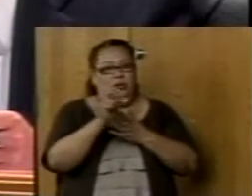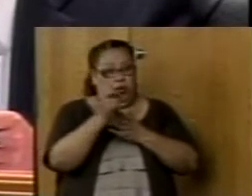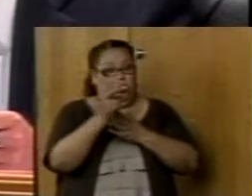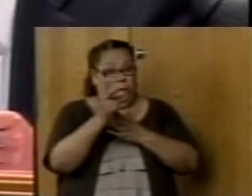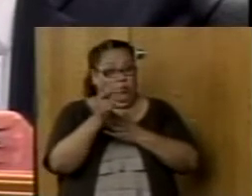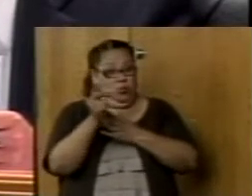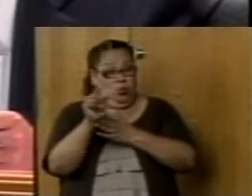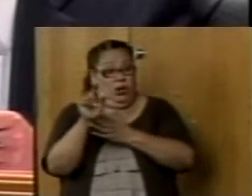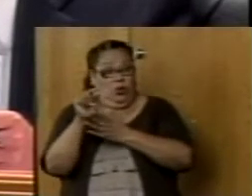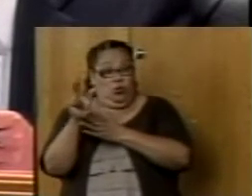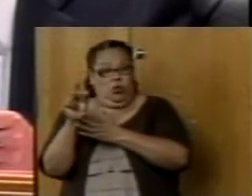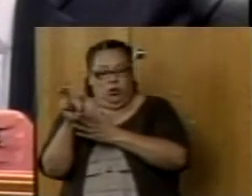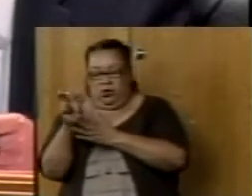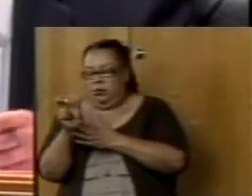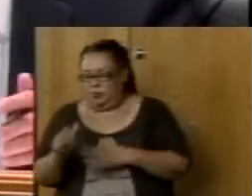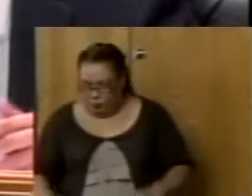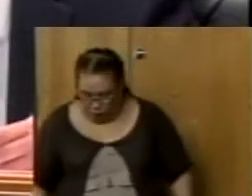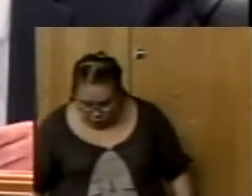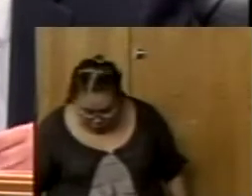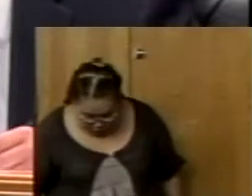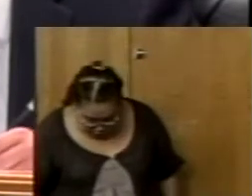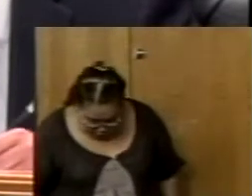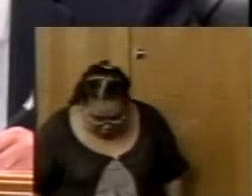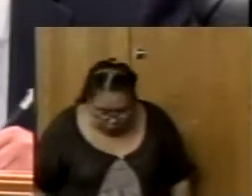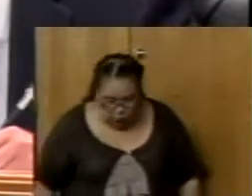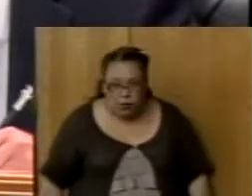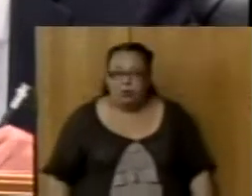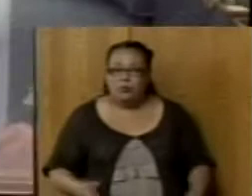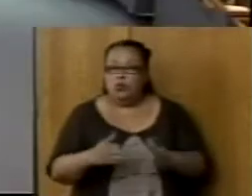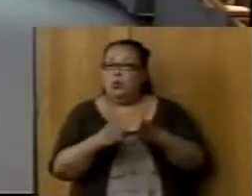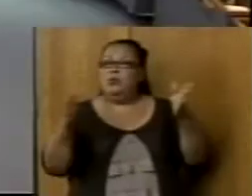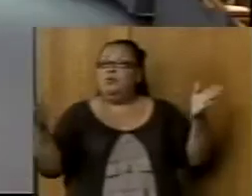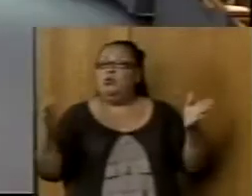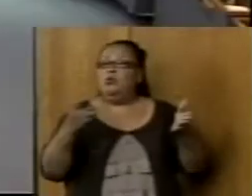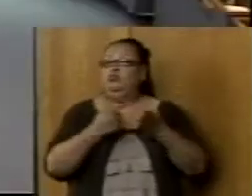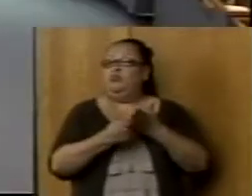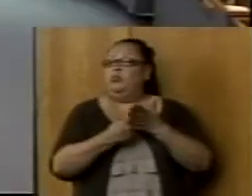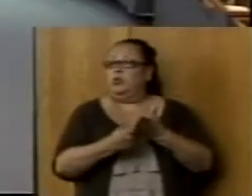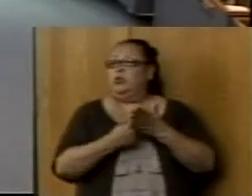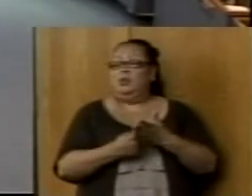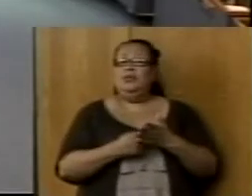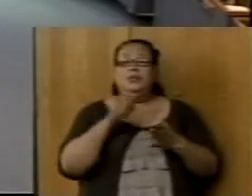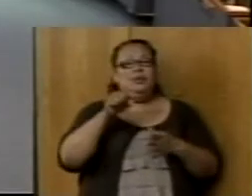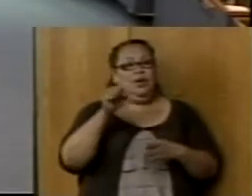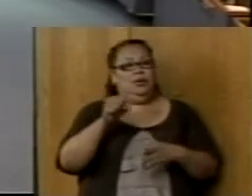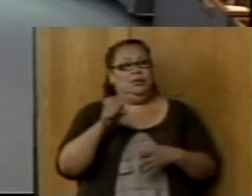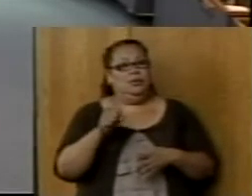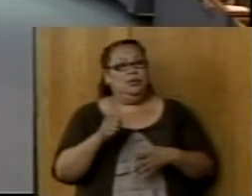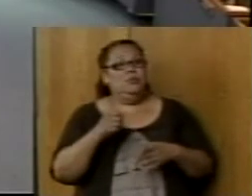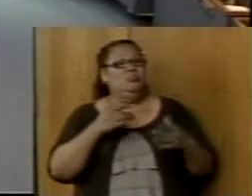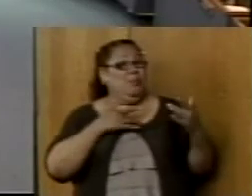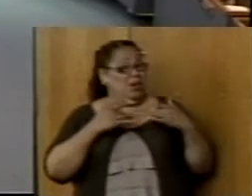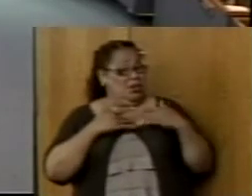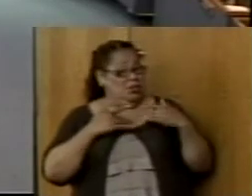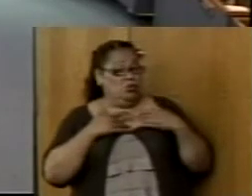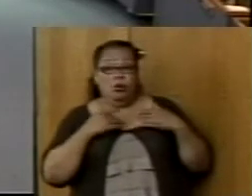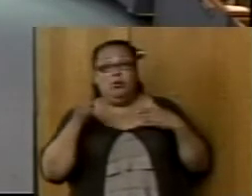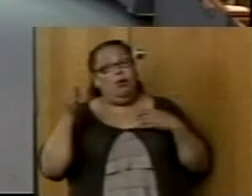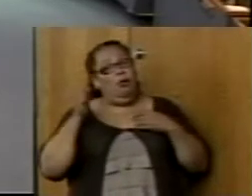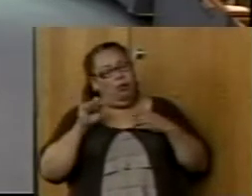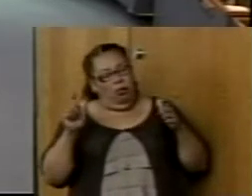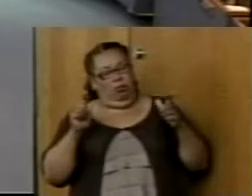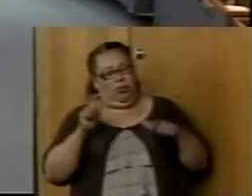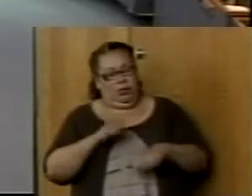services rendered are subject to the district's needs and funding. I'll open the floor for discussion. Dr. Saavedra. Yes, sir. It's my concern all the